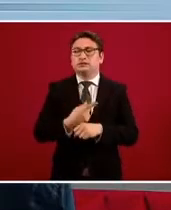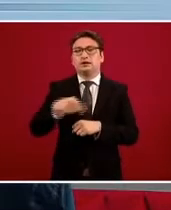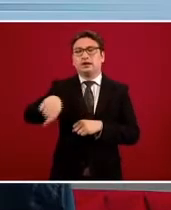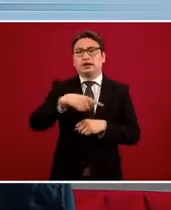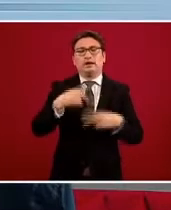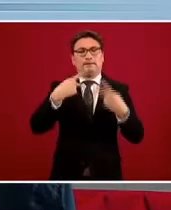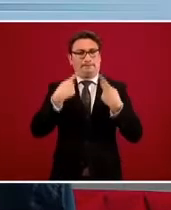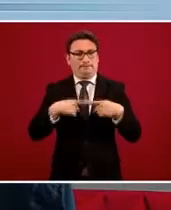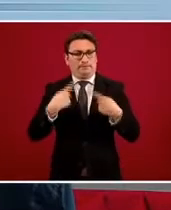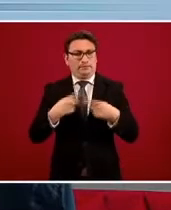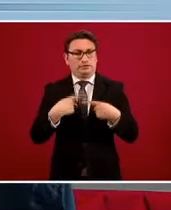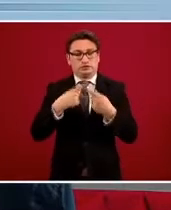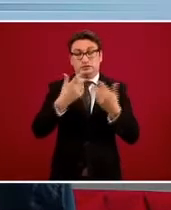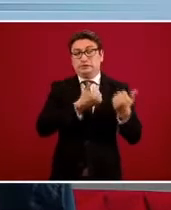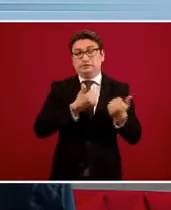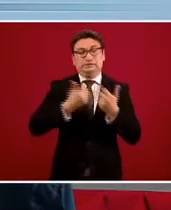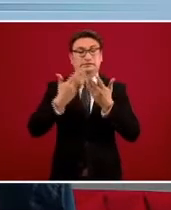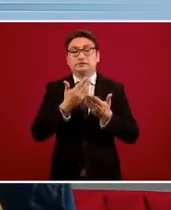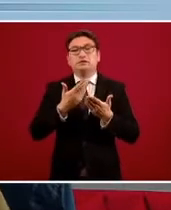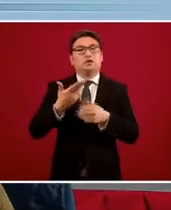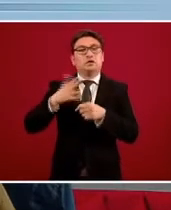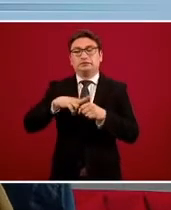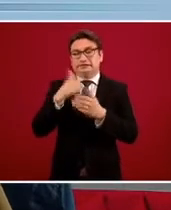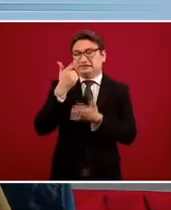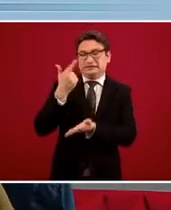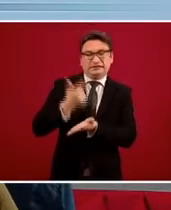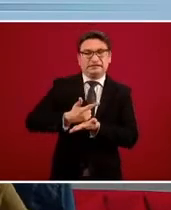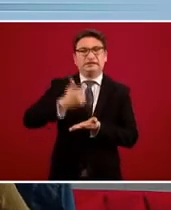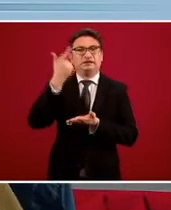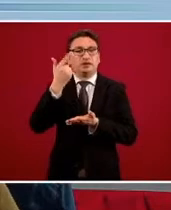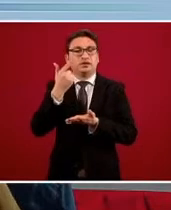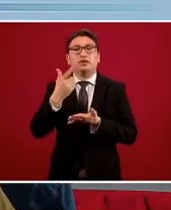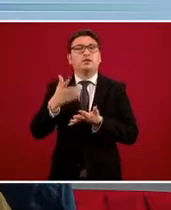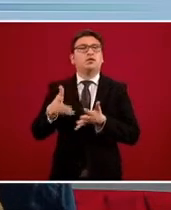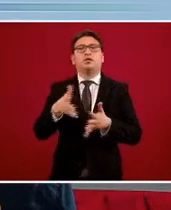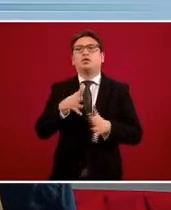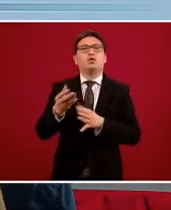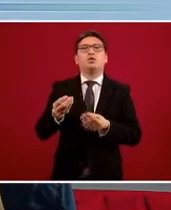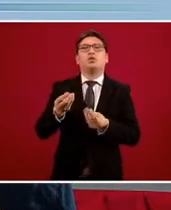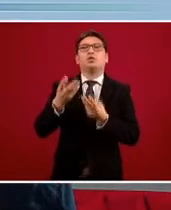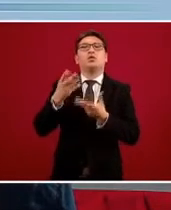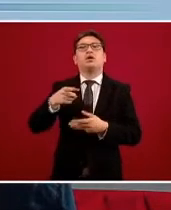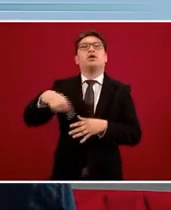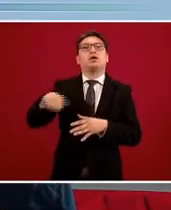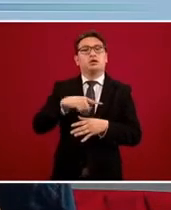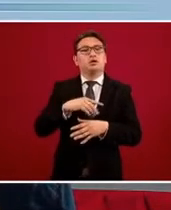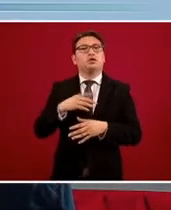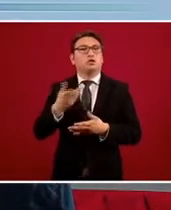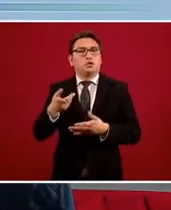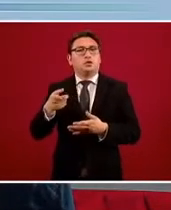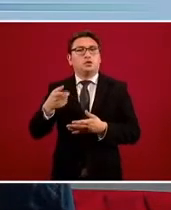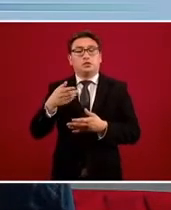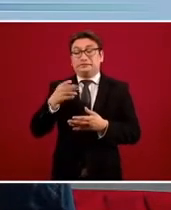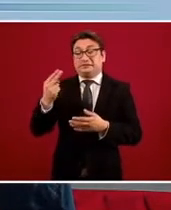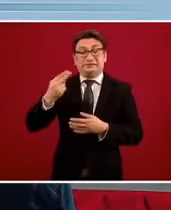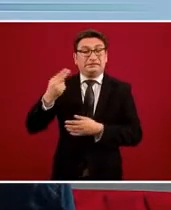this phenomenon, in which these people who arrive to the hospital and they are already in severe